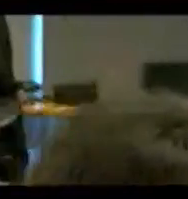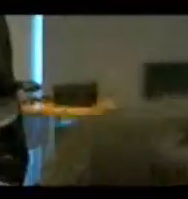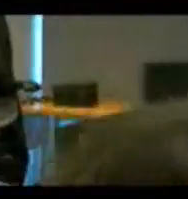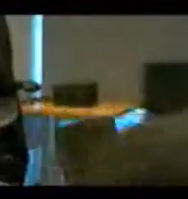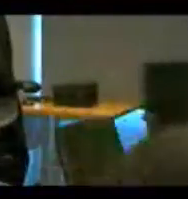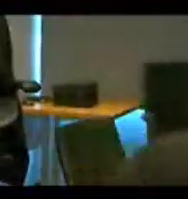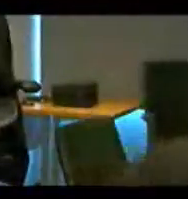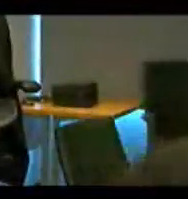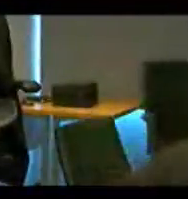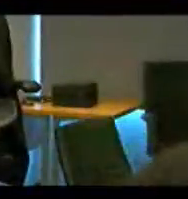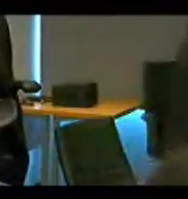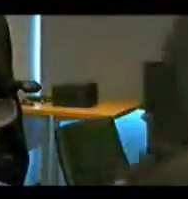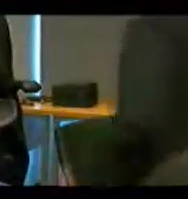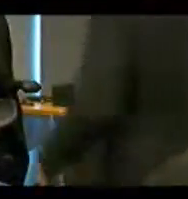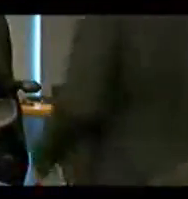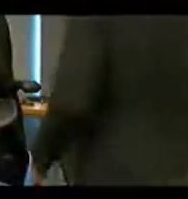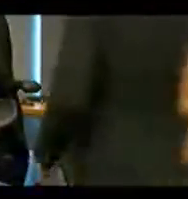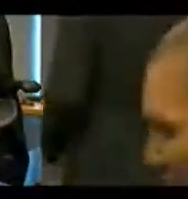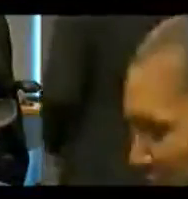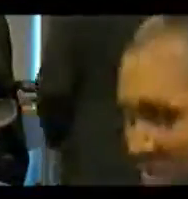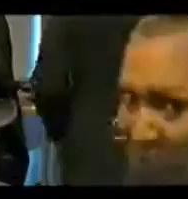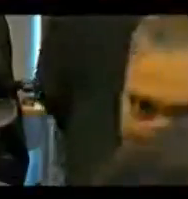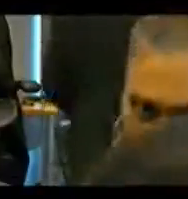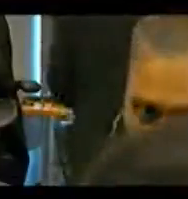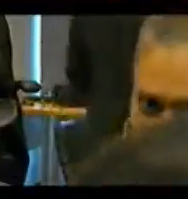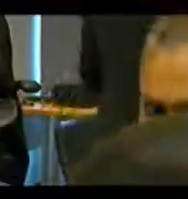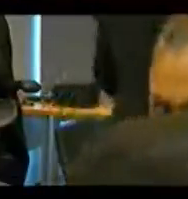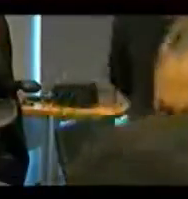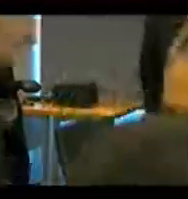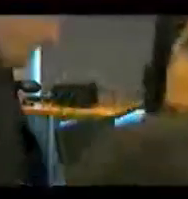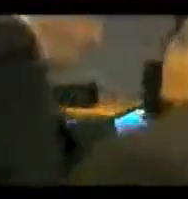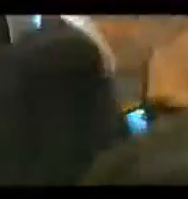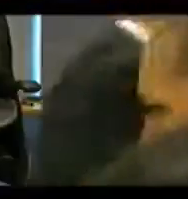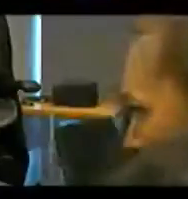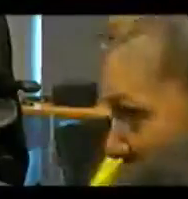He's willing to look at our article. Oh, so. Wonderful. Okay.